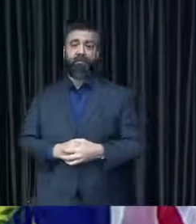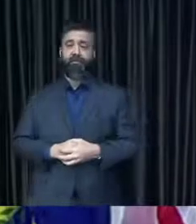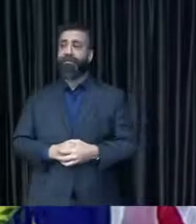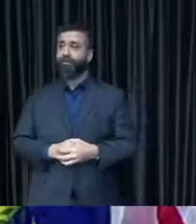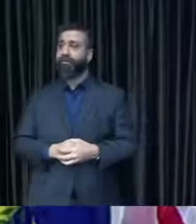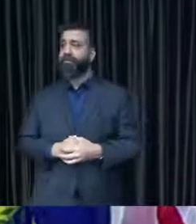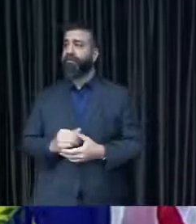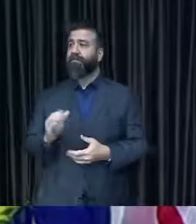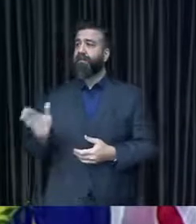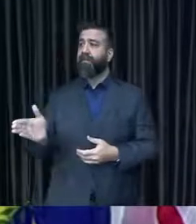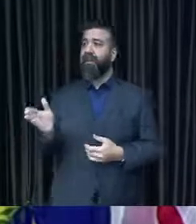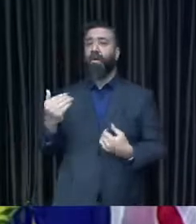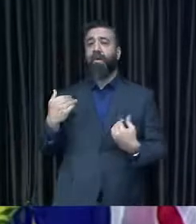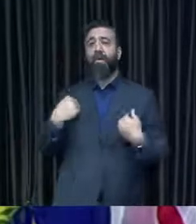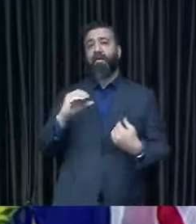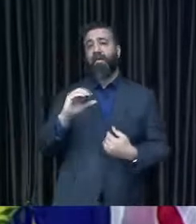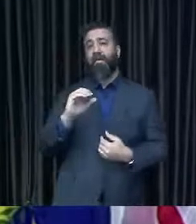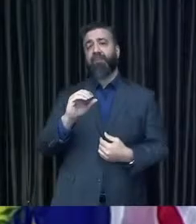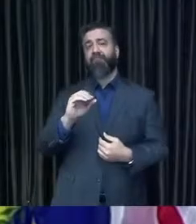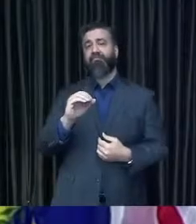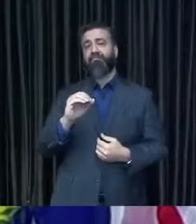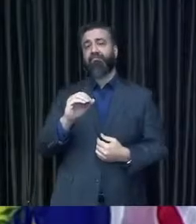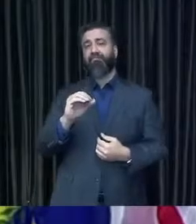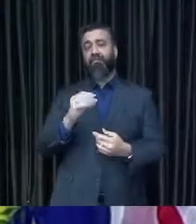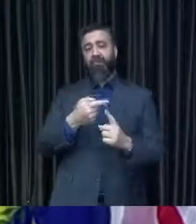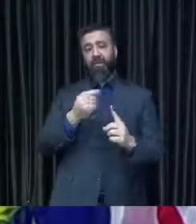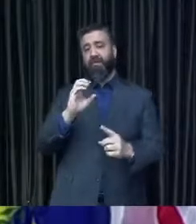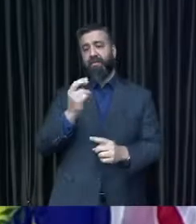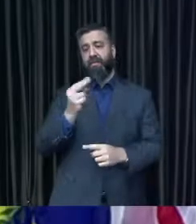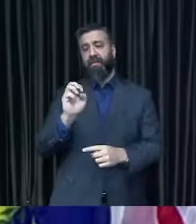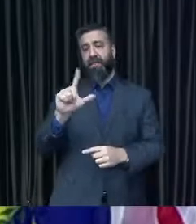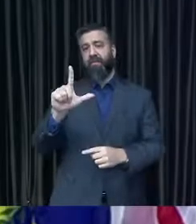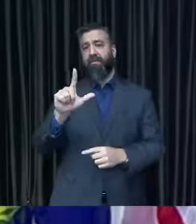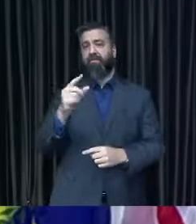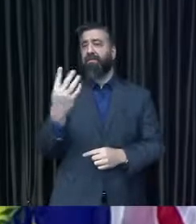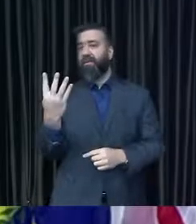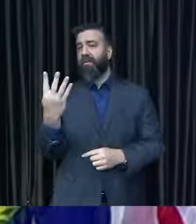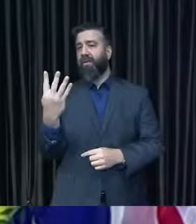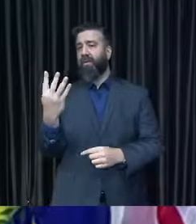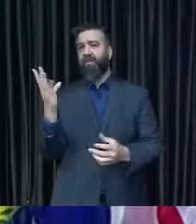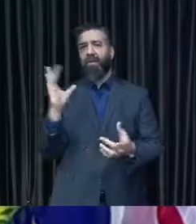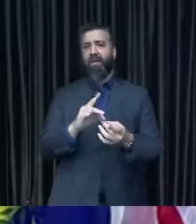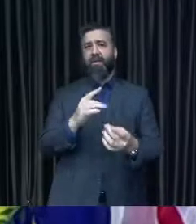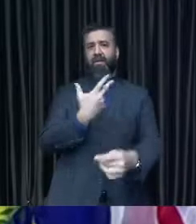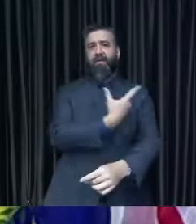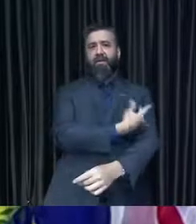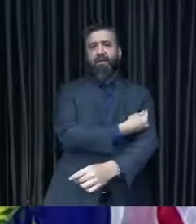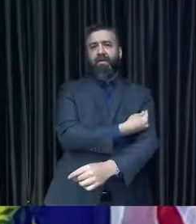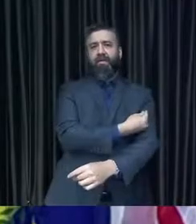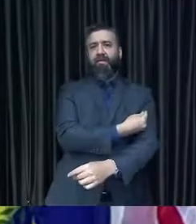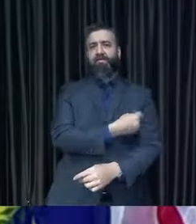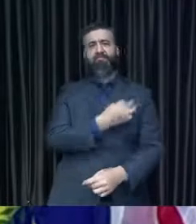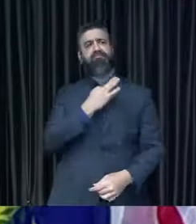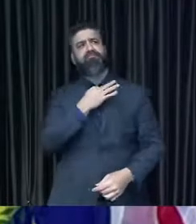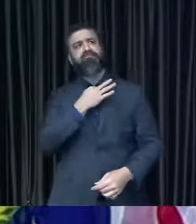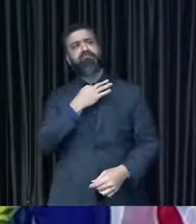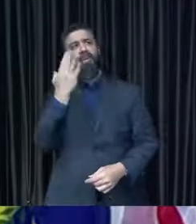we have a few from Channel 4 regarding the vaccine. Why does the vaccine rollout appear to be so